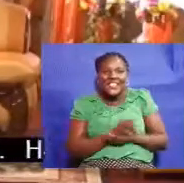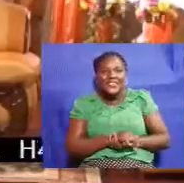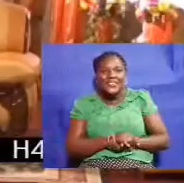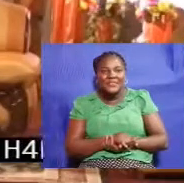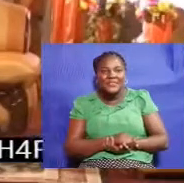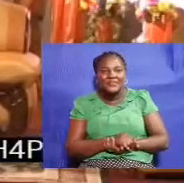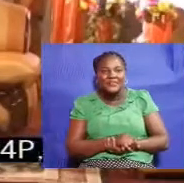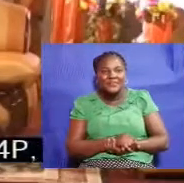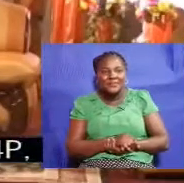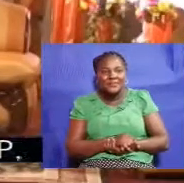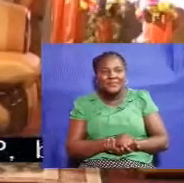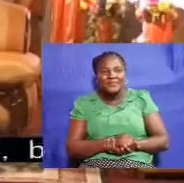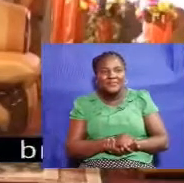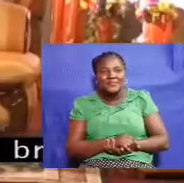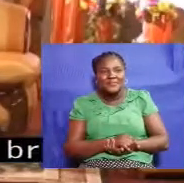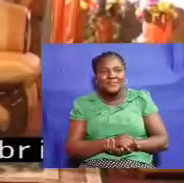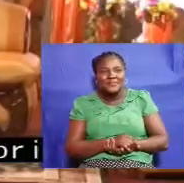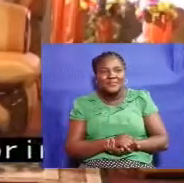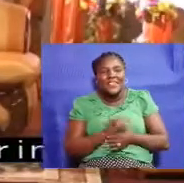doing.